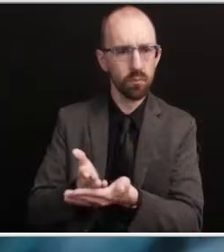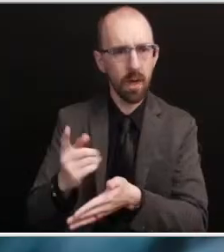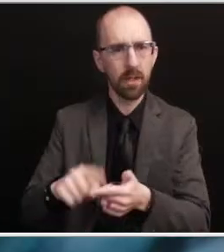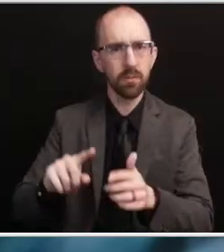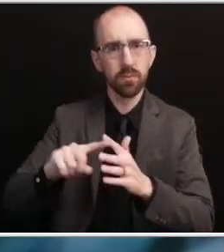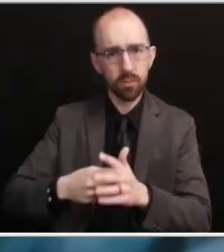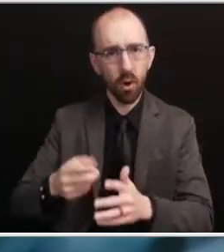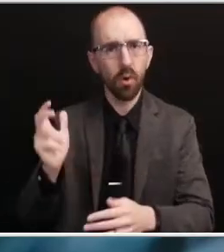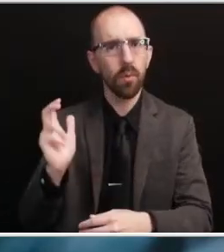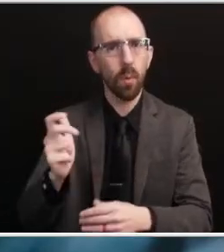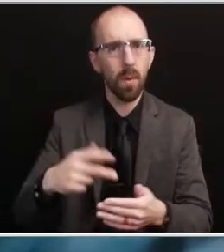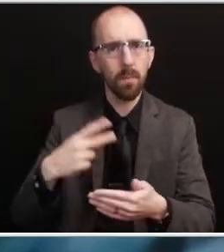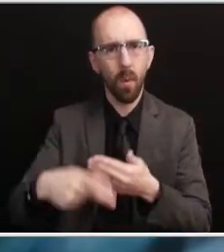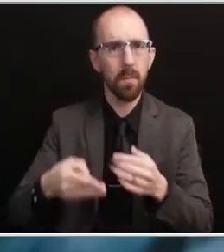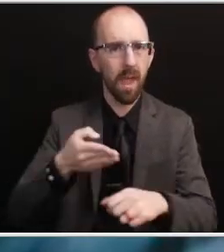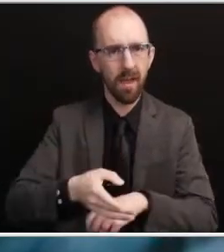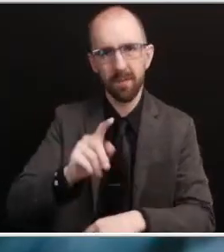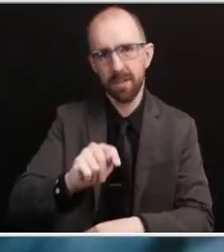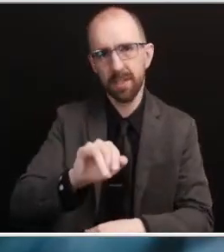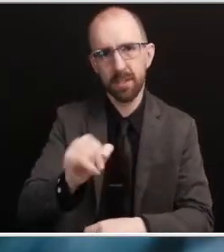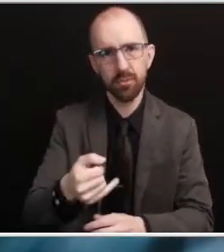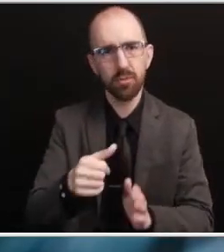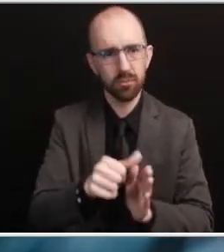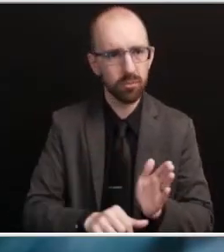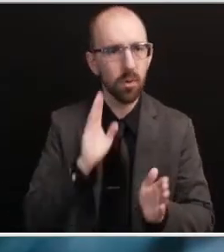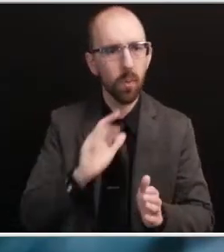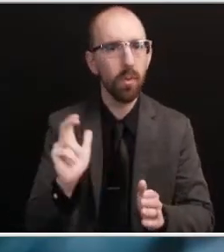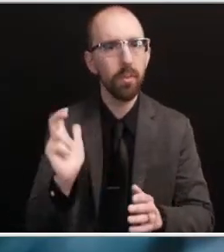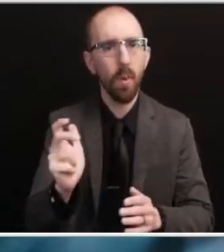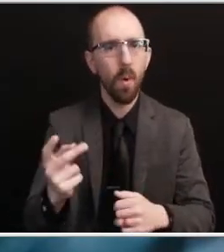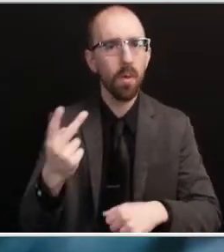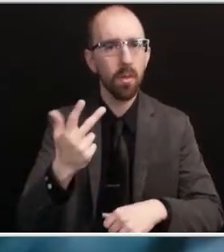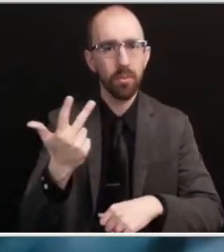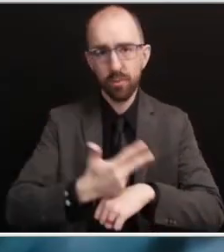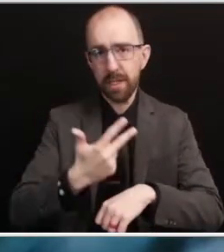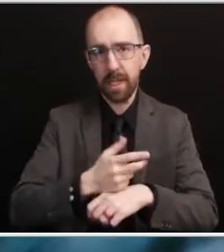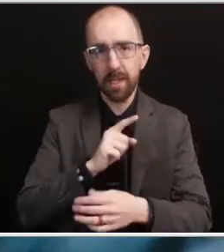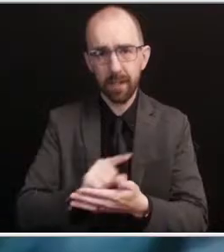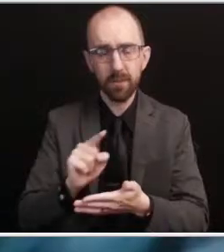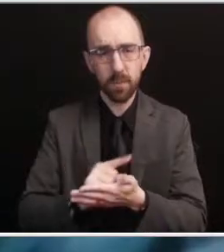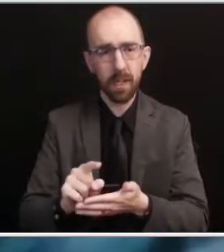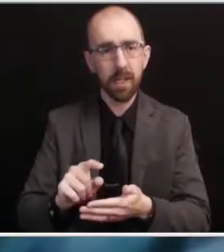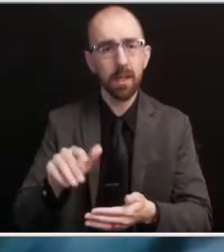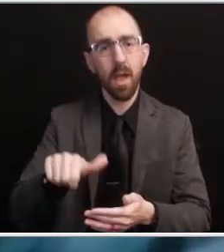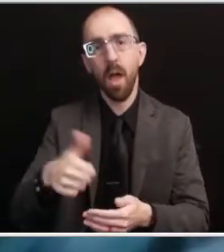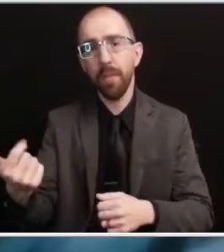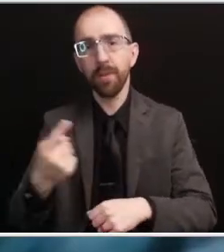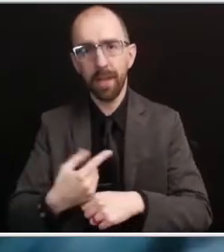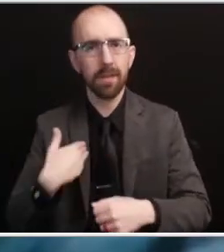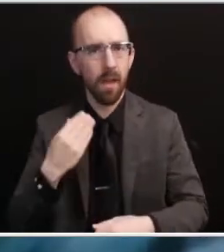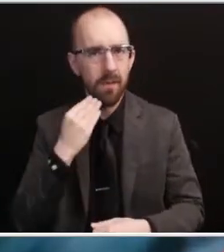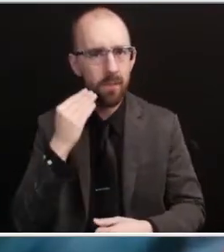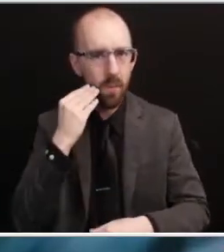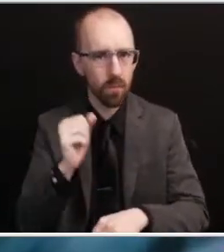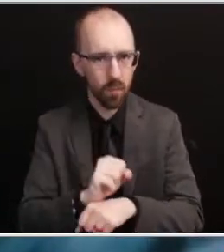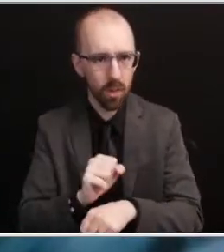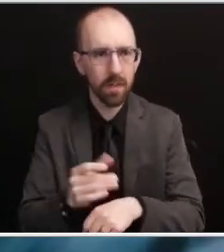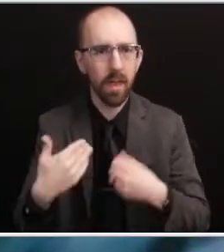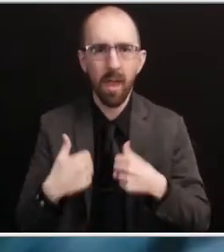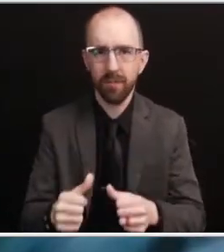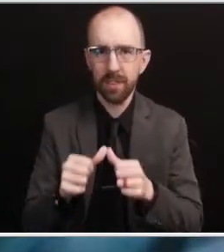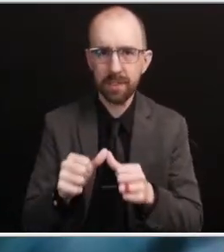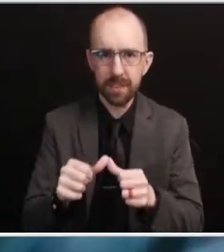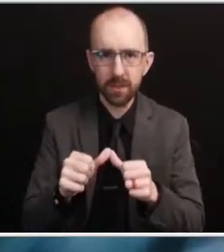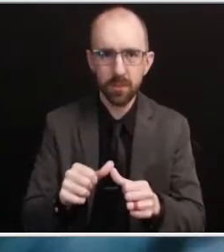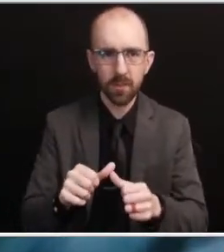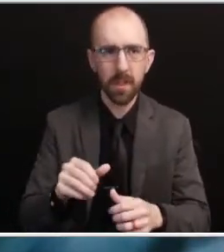after their Tommy John surgery, we'll throw 3 days a week, but then the other days they have homework. They have continued